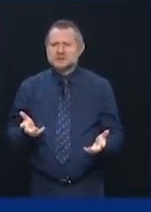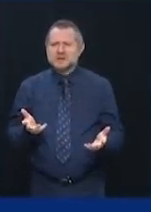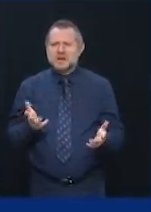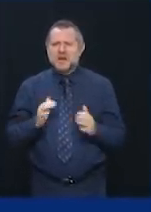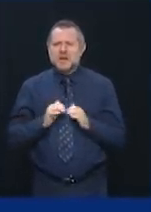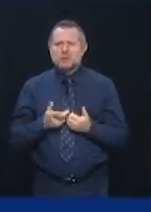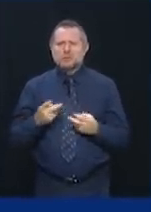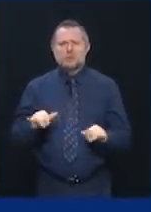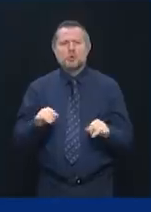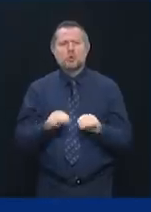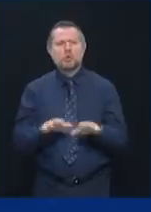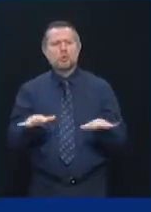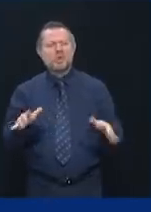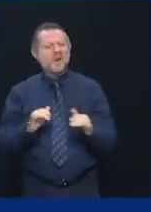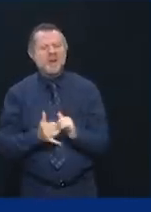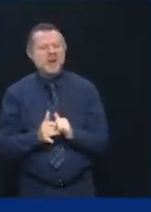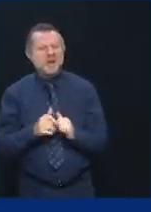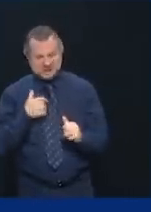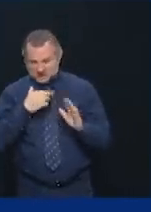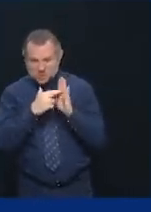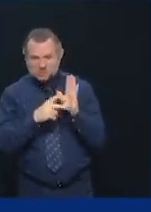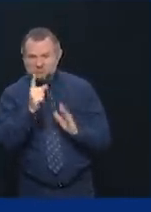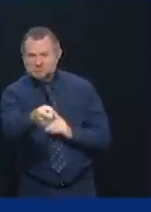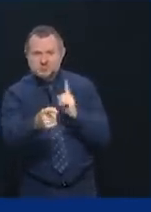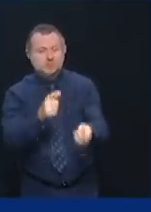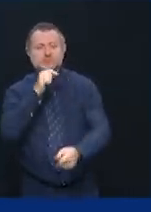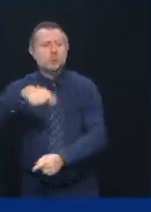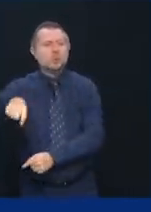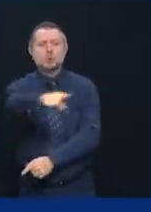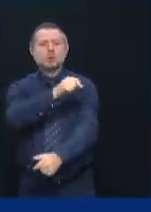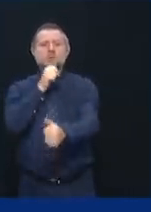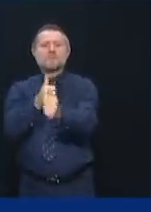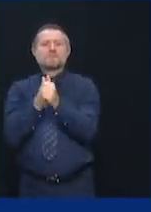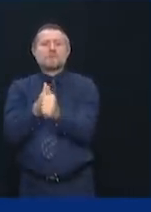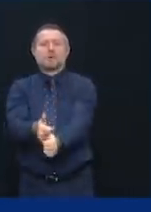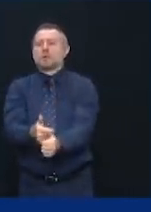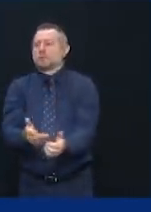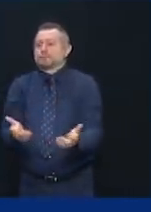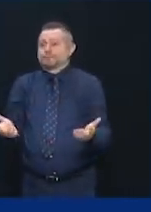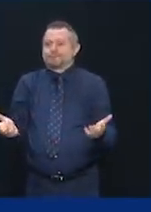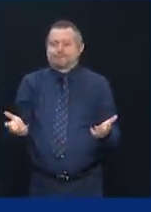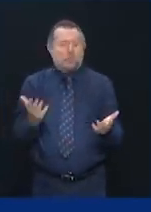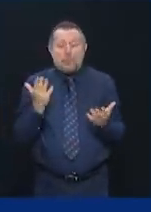increasing? Because people are not following the rules. That's why.